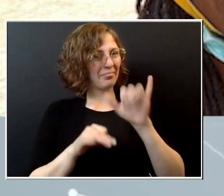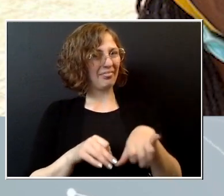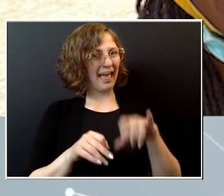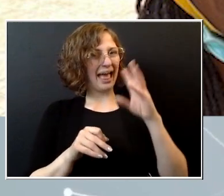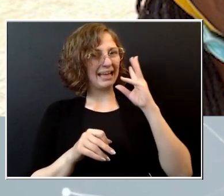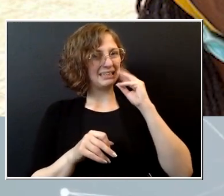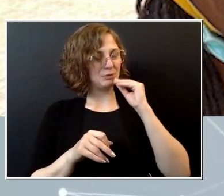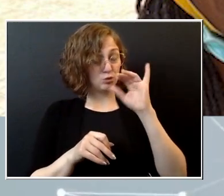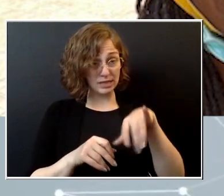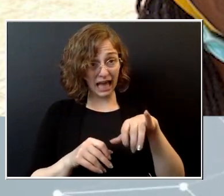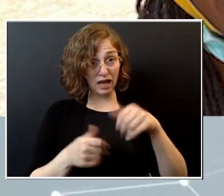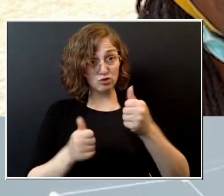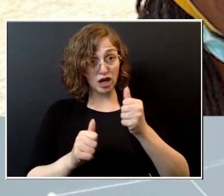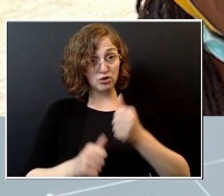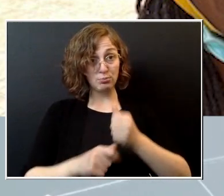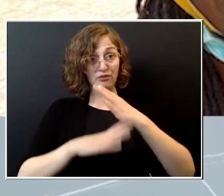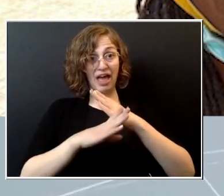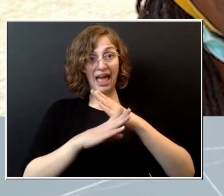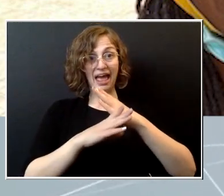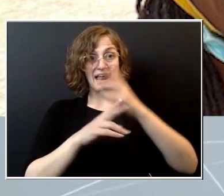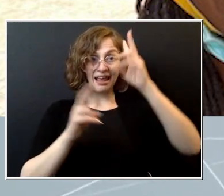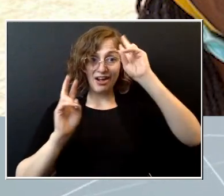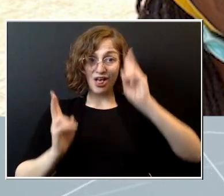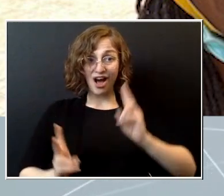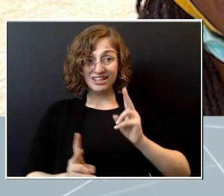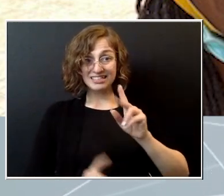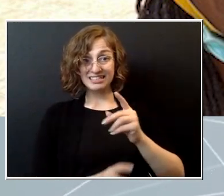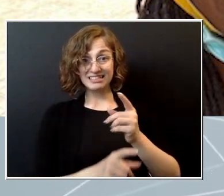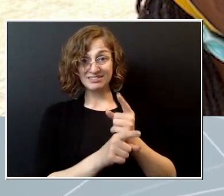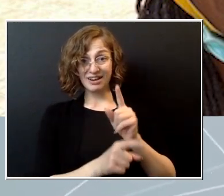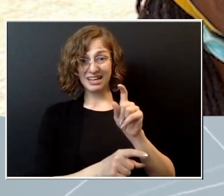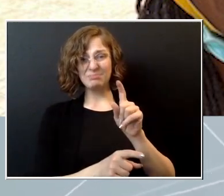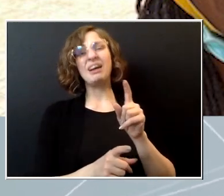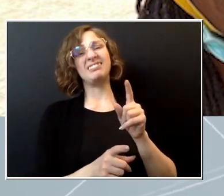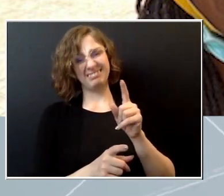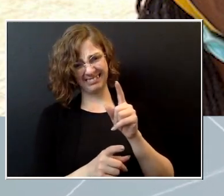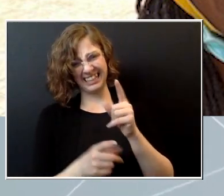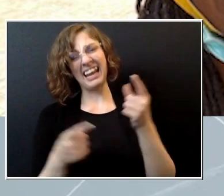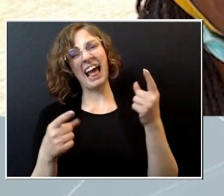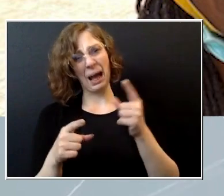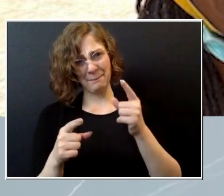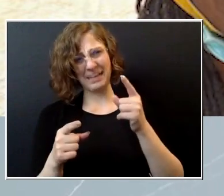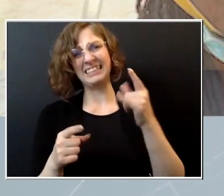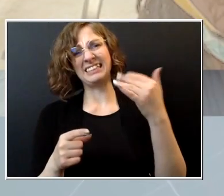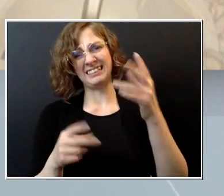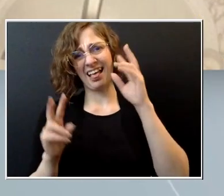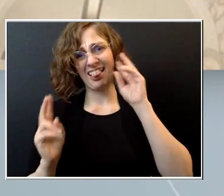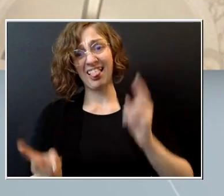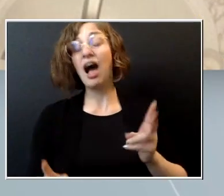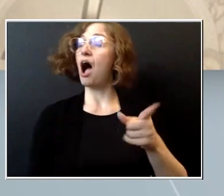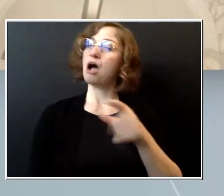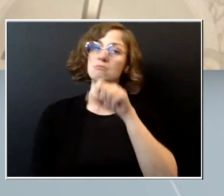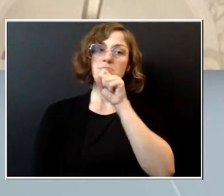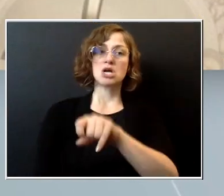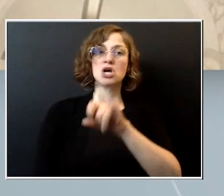as possible, but eventually did lose your beautiful hair. I did. I totally dig your short hair. I hope this is a look you're loving because you look gorgeous.